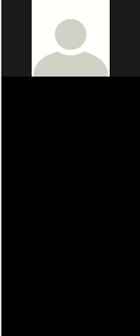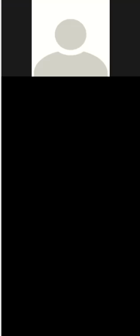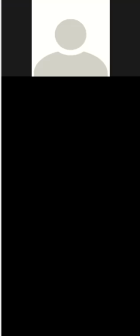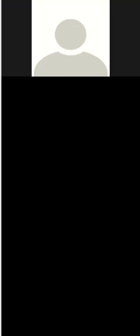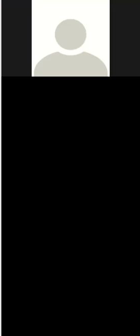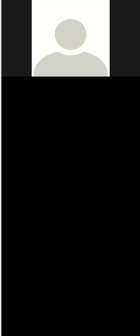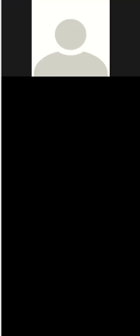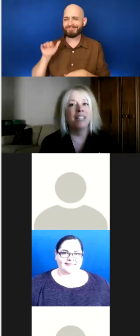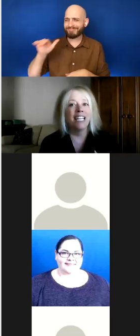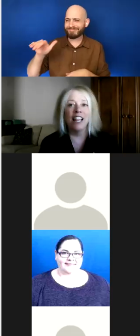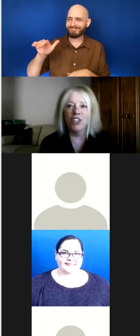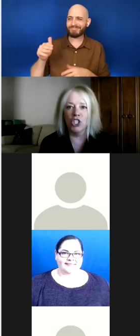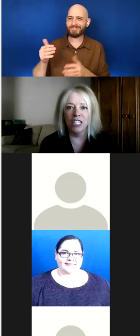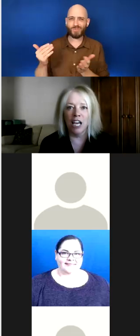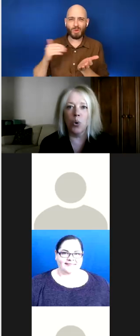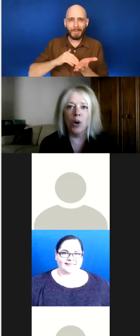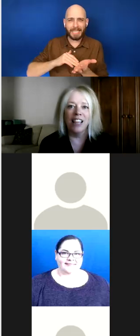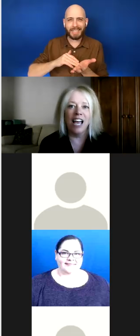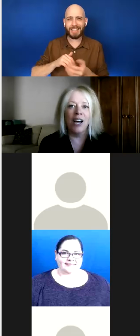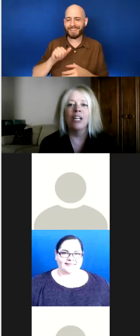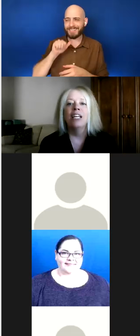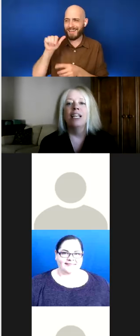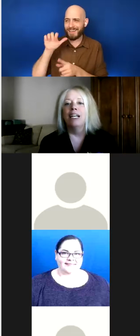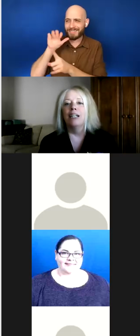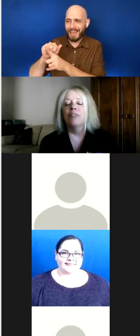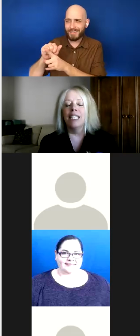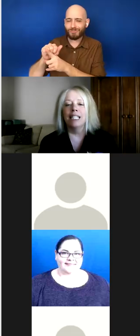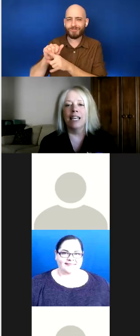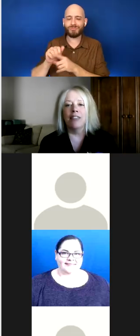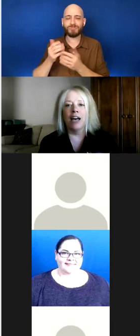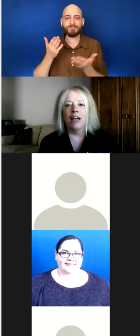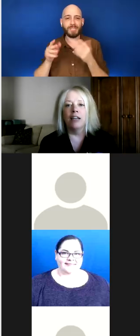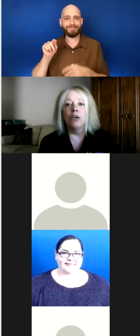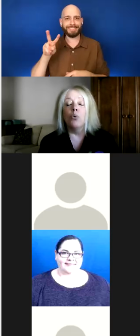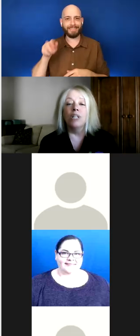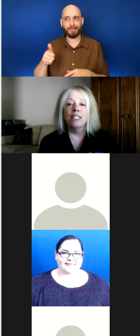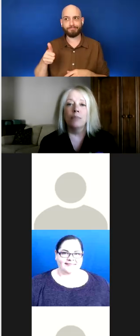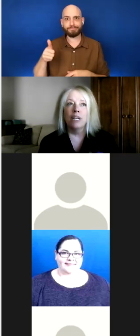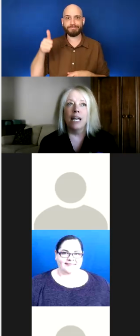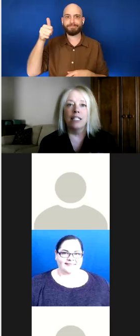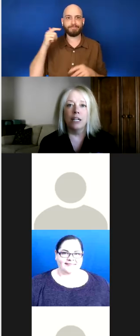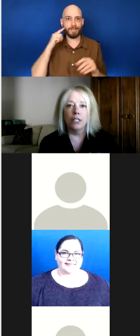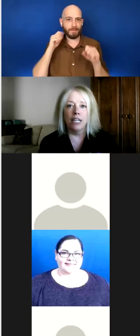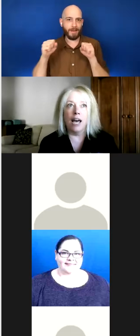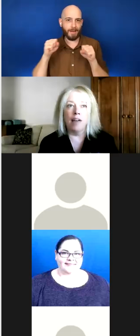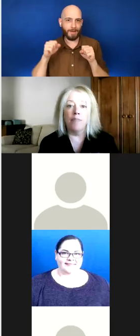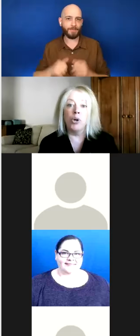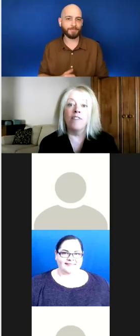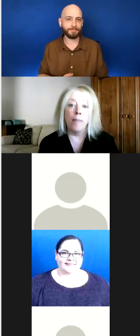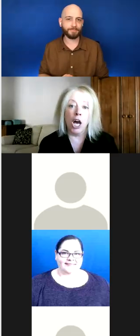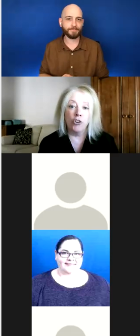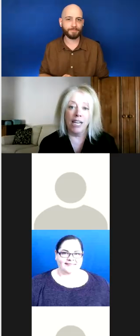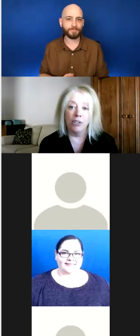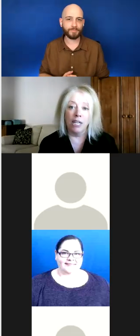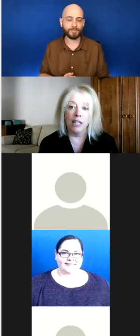things repeated, or maybe the television is on quite loud, things like that. Once someone starts to have more